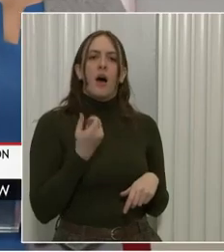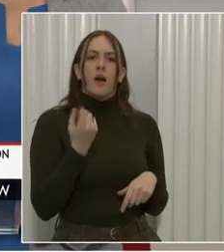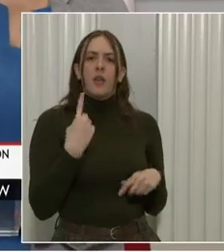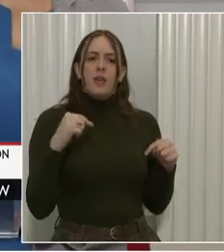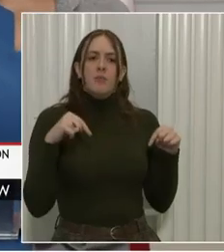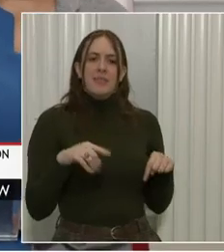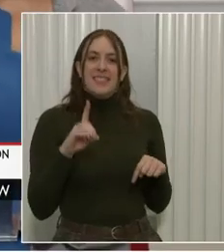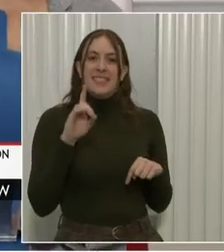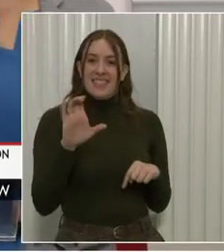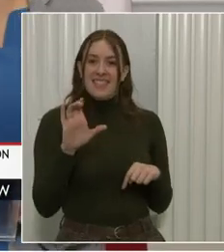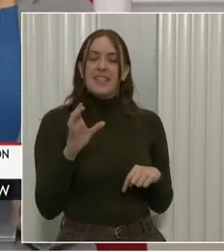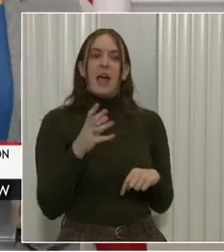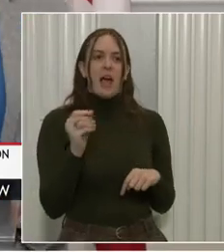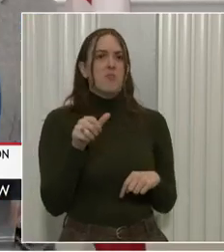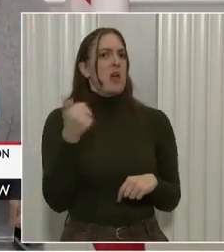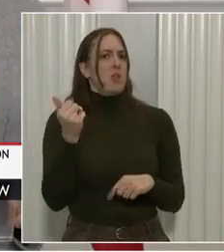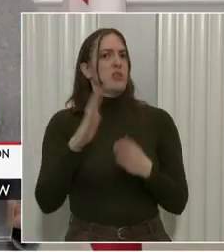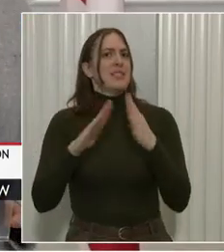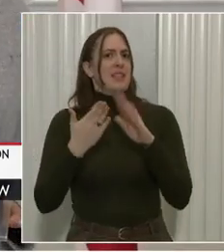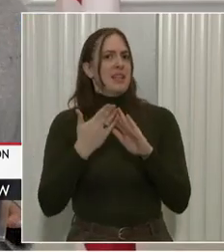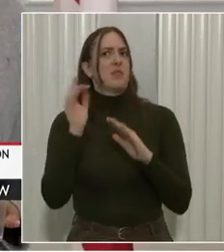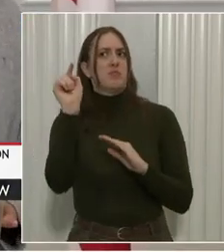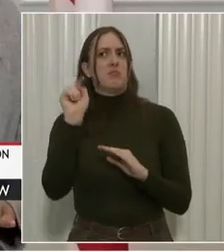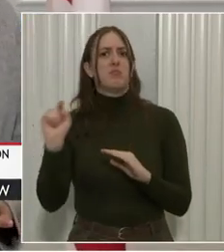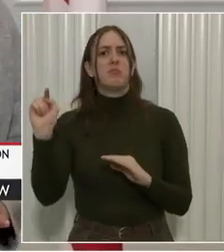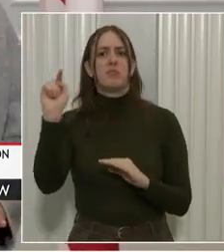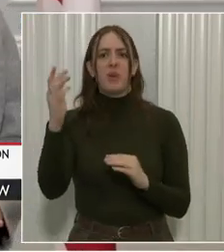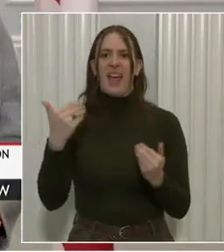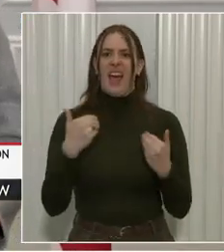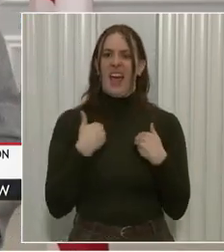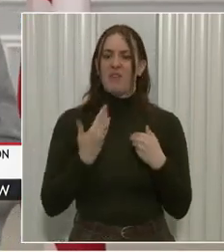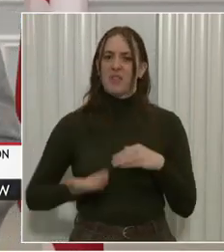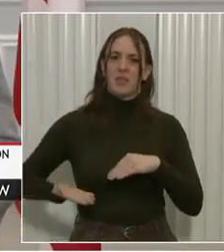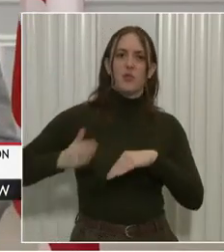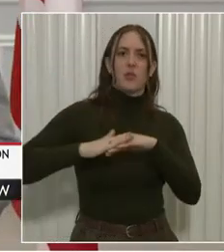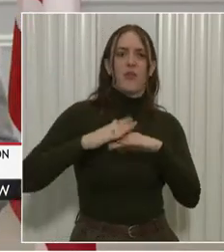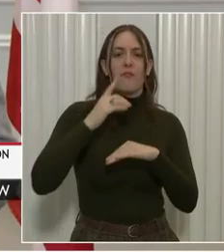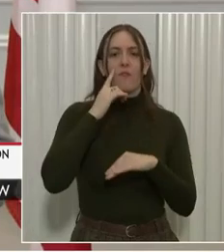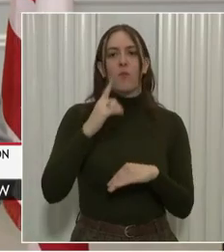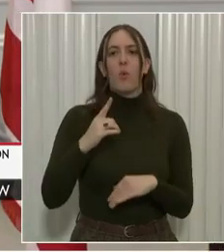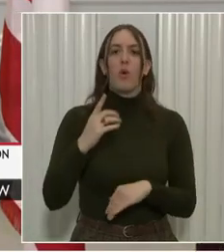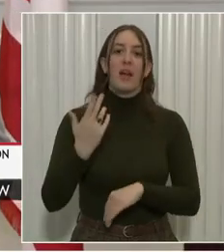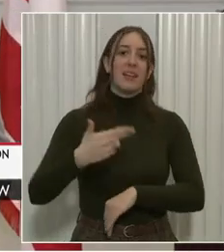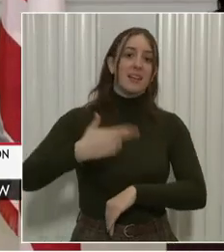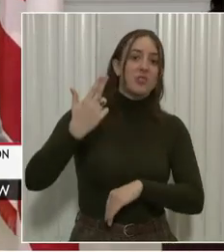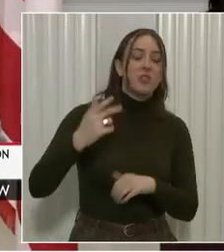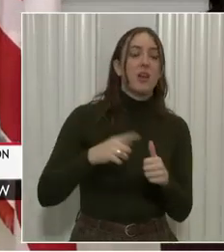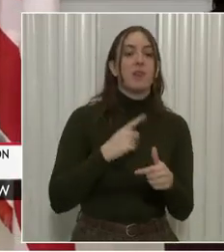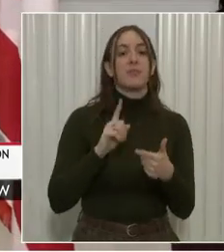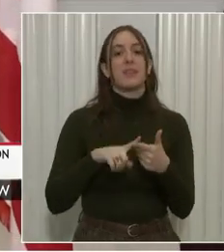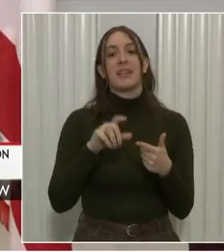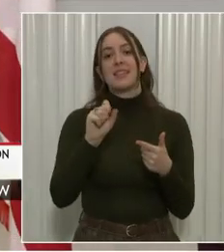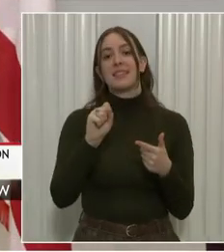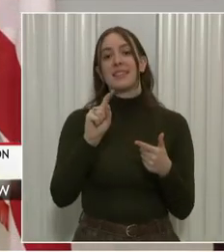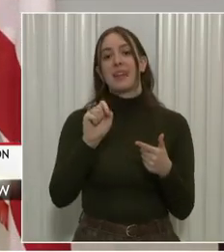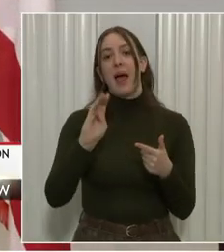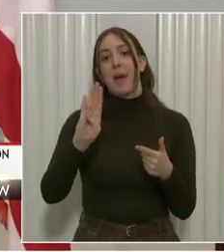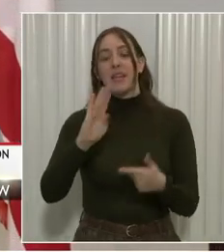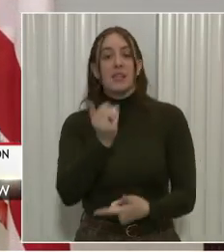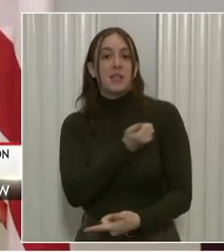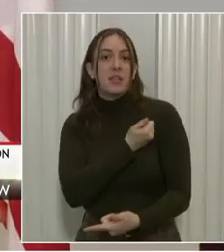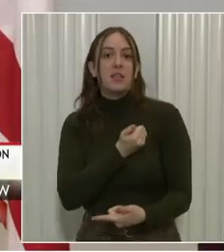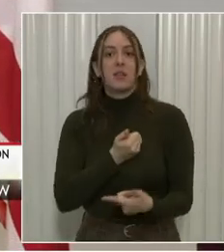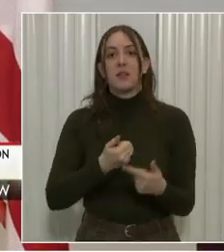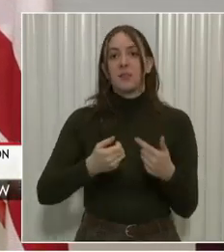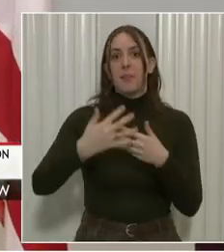an increase during the pandemic in trauma related to gunshot wounds, stabbings. Curious how that plays into